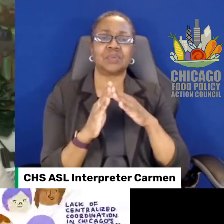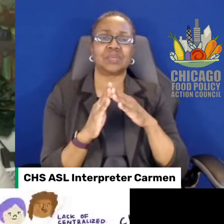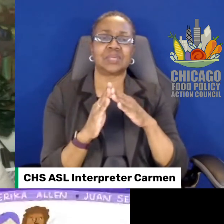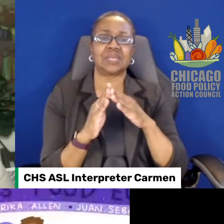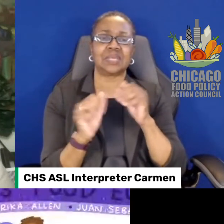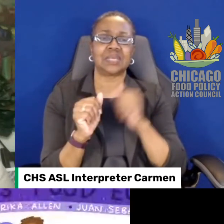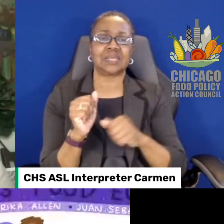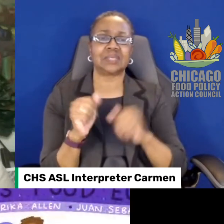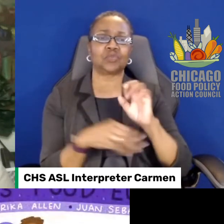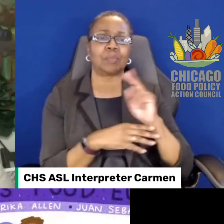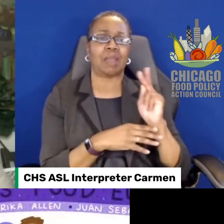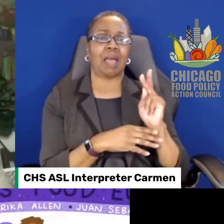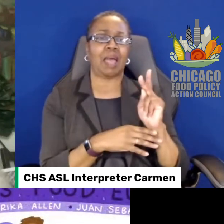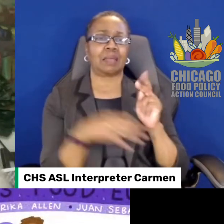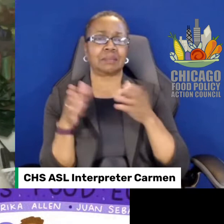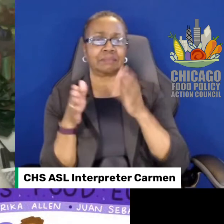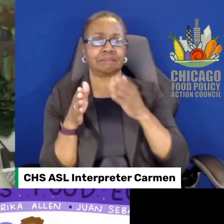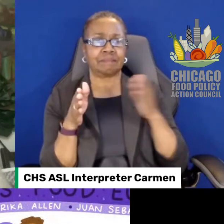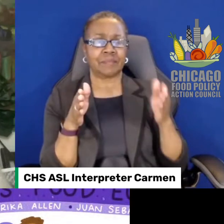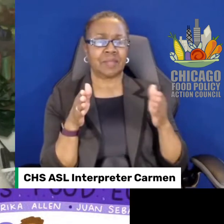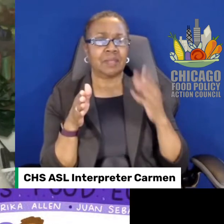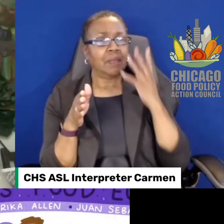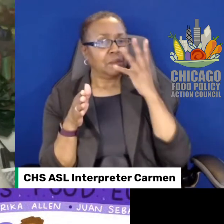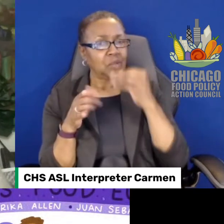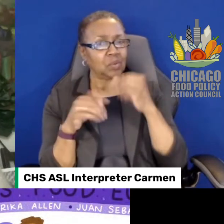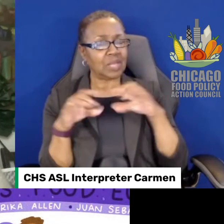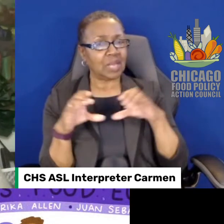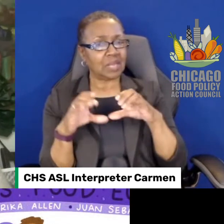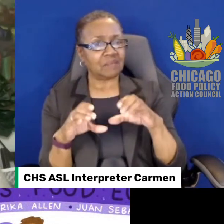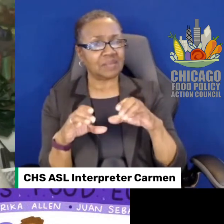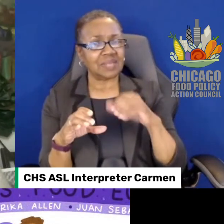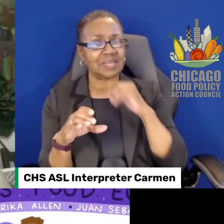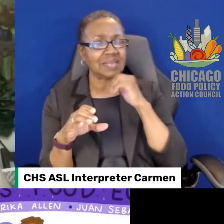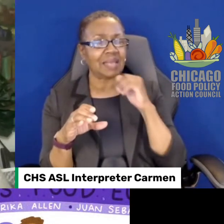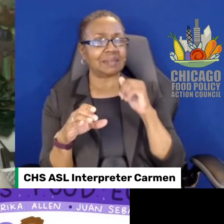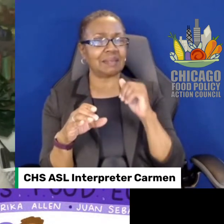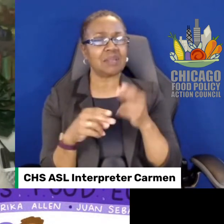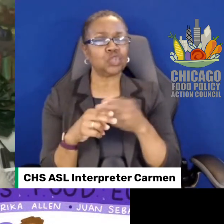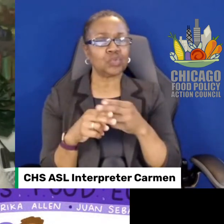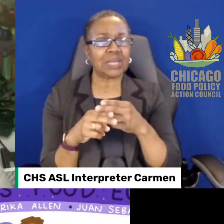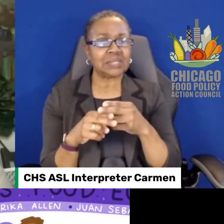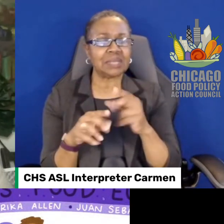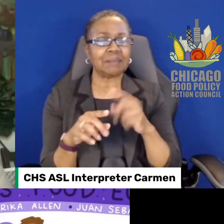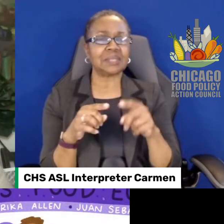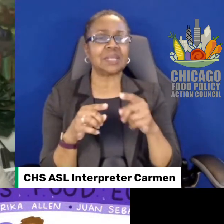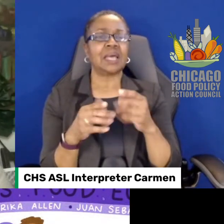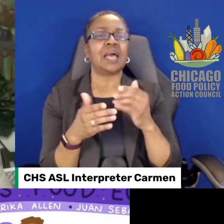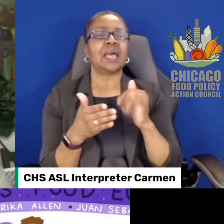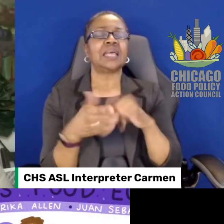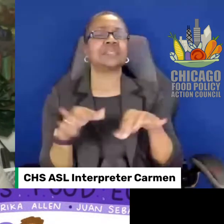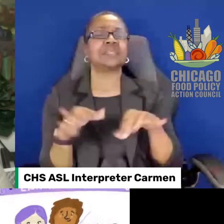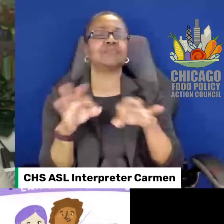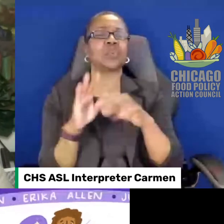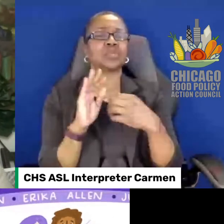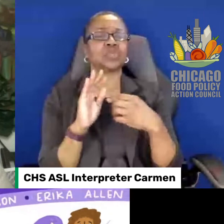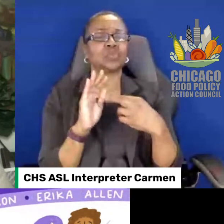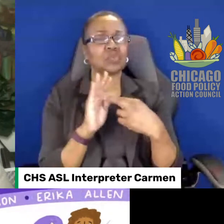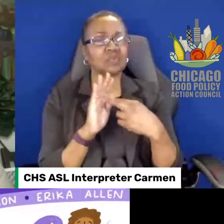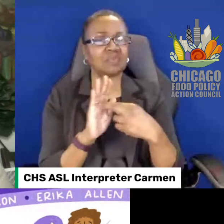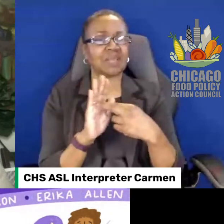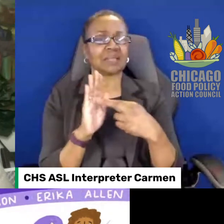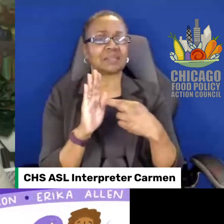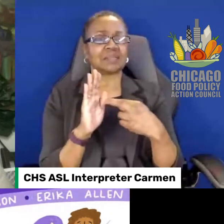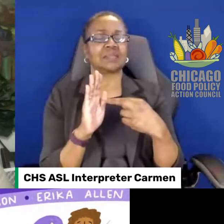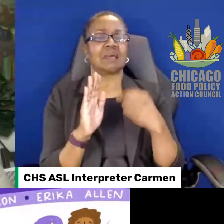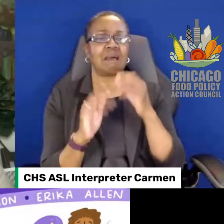of beauty and activity, not being sort of a transient thing, but something that's important to reflect our cultures, and to really, it's